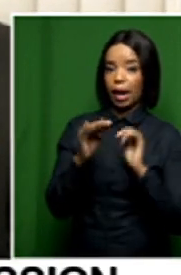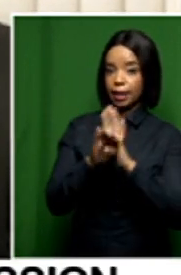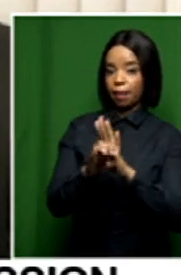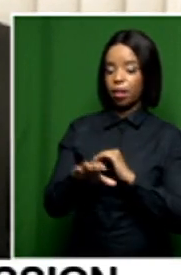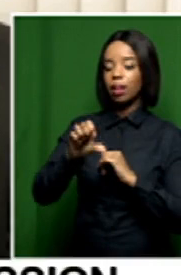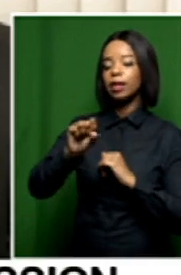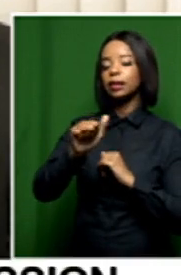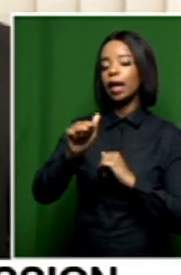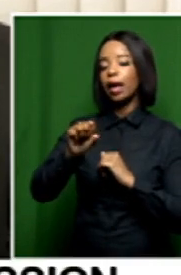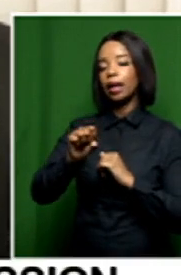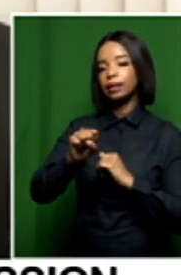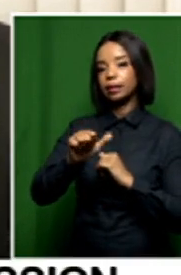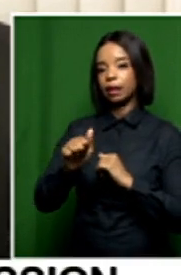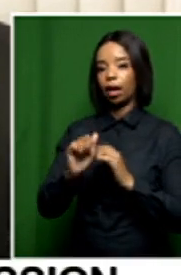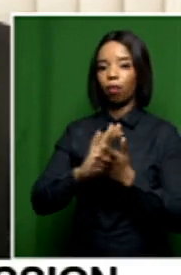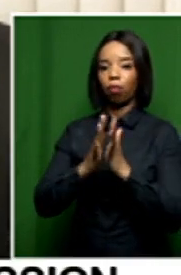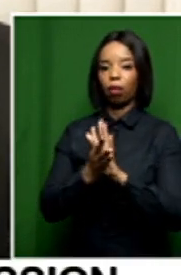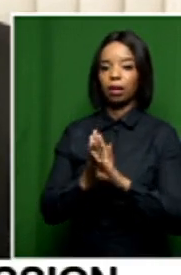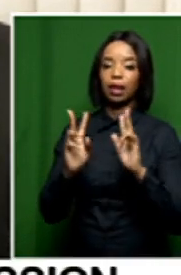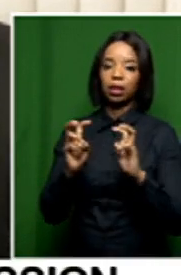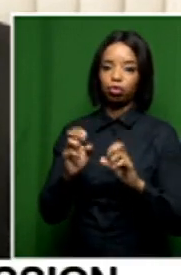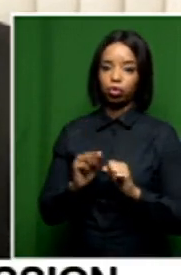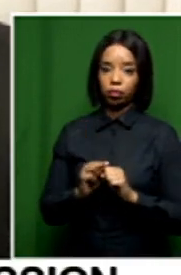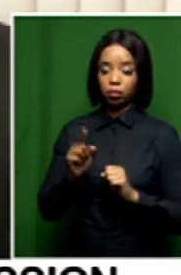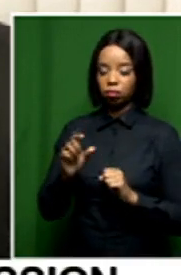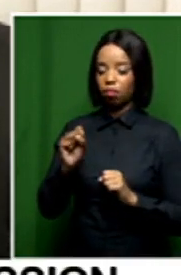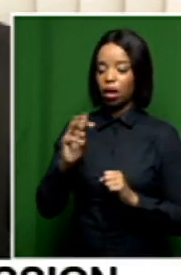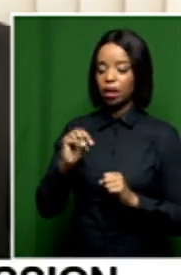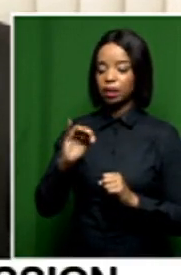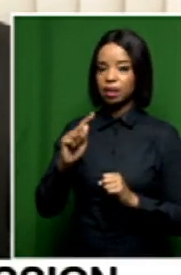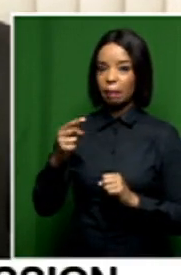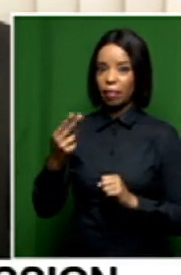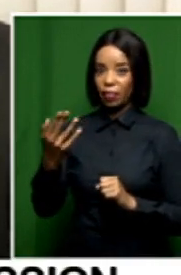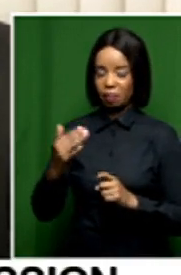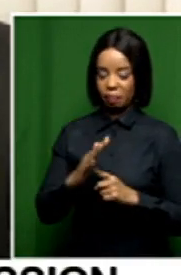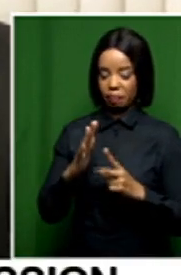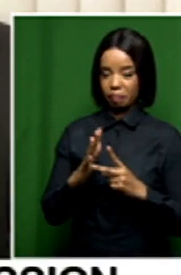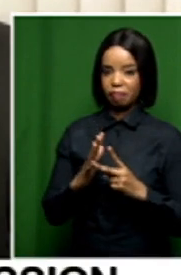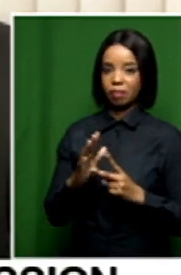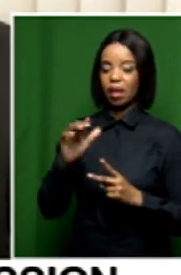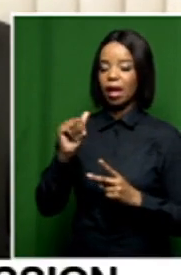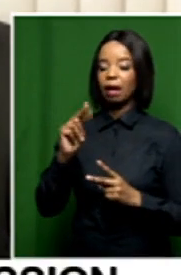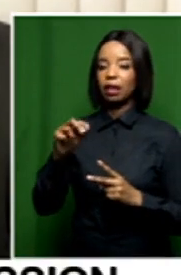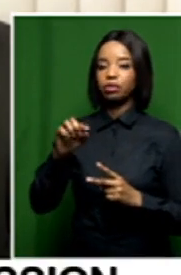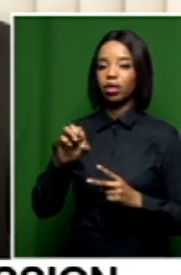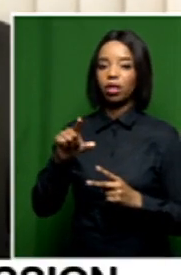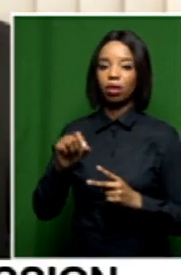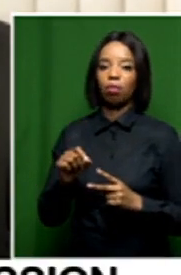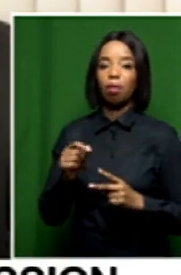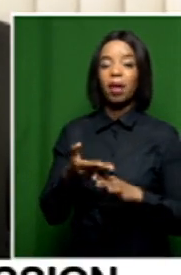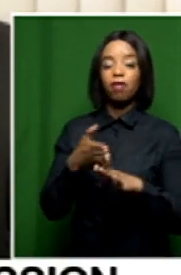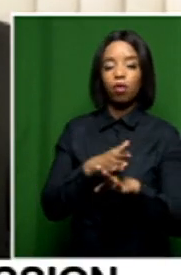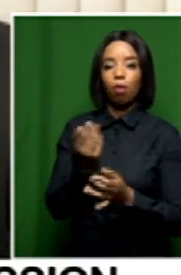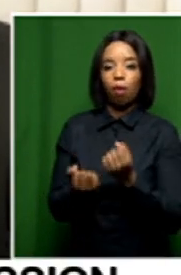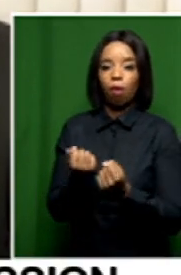Smith, and you see swift action there. Vincent Smith, Angelo Agrisi, hauled before the courts. They charged.